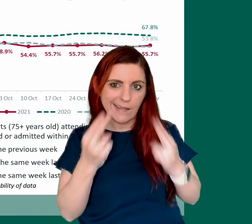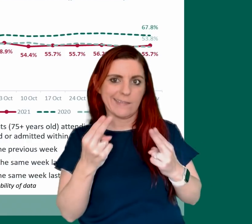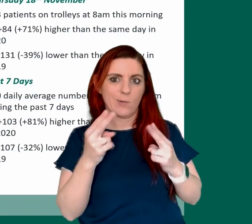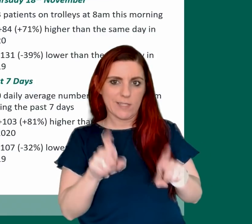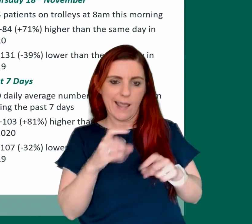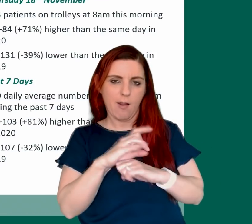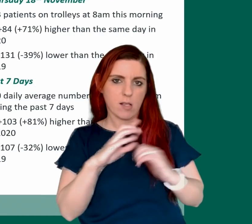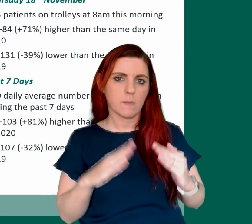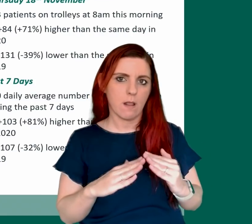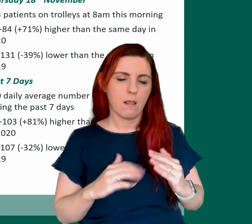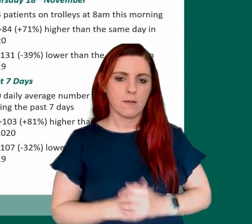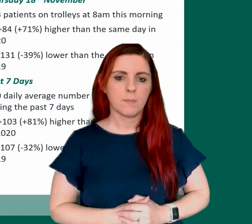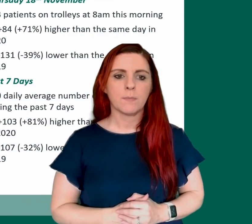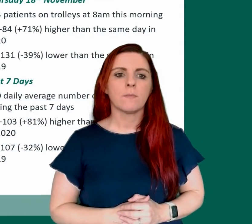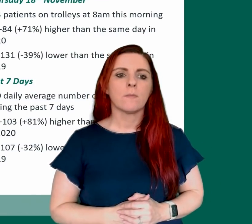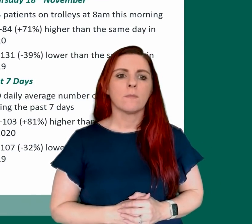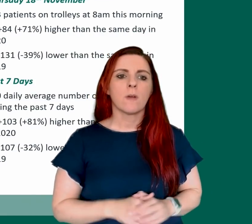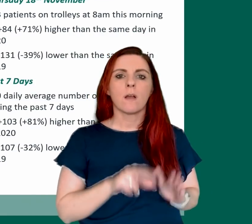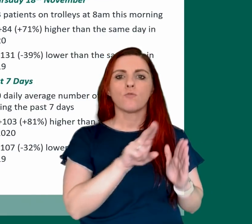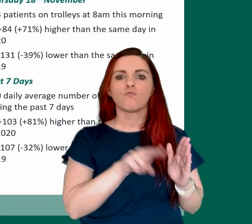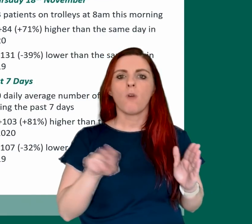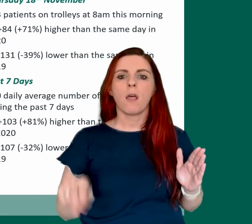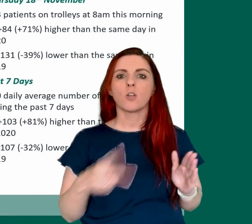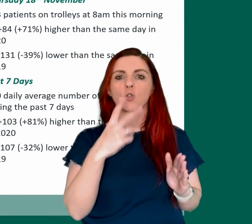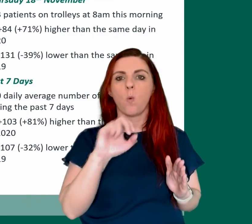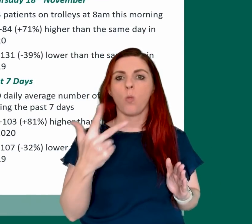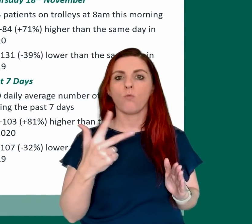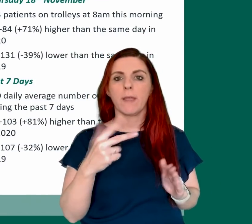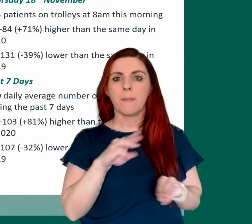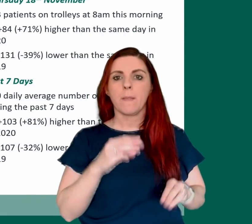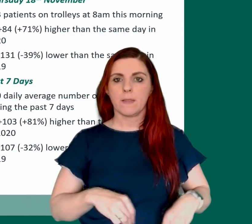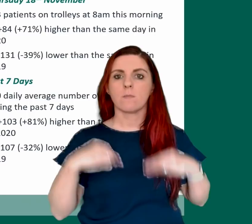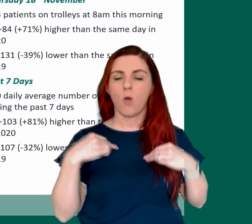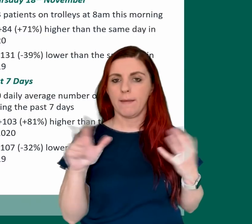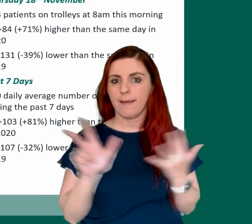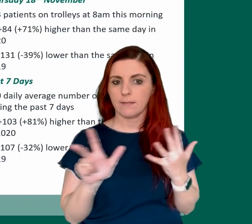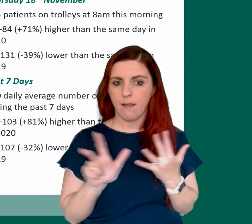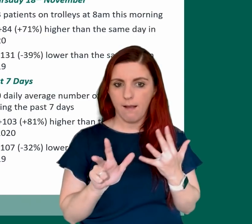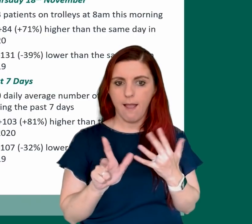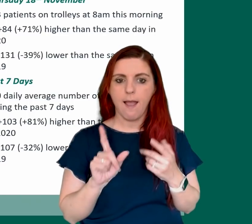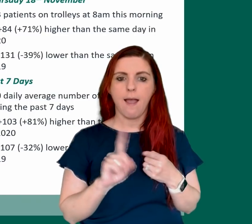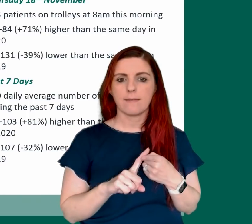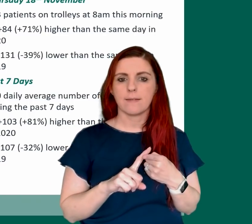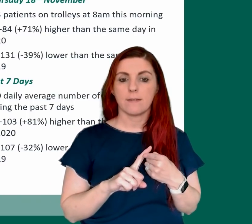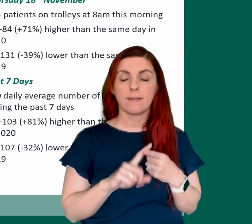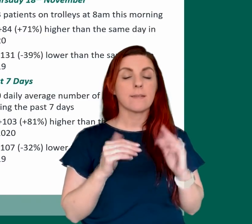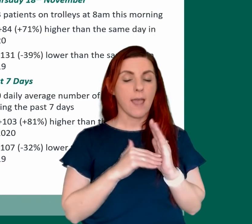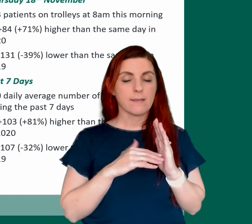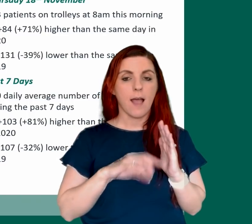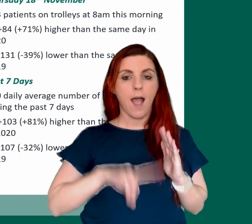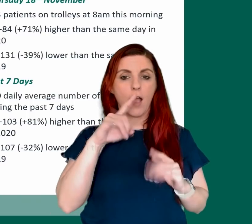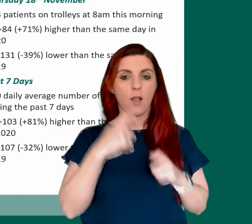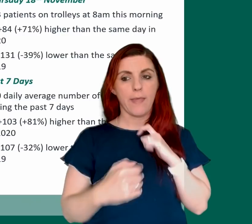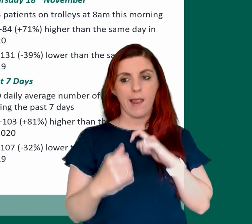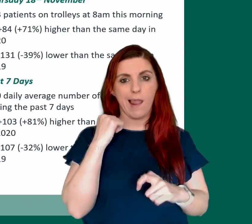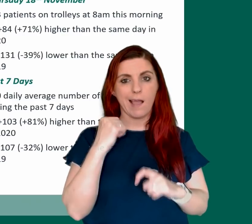hospital. Our trolley count, so 203 people on trolleys at 8 o'clock this morning. And whilst that's higher than the same day